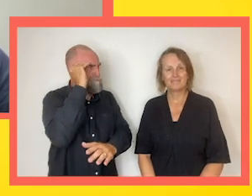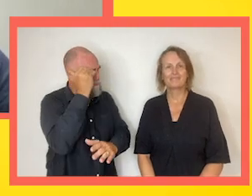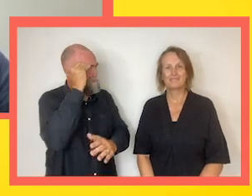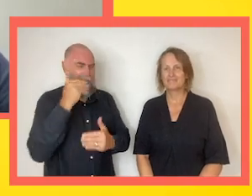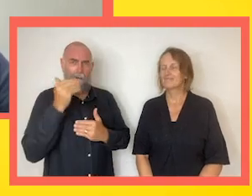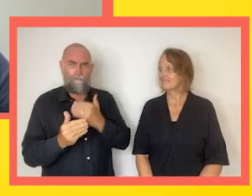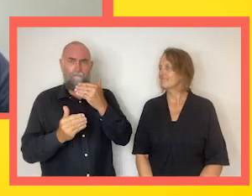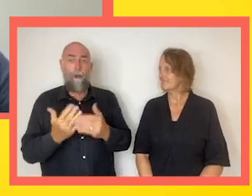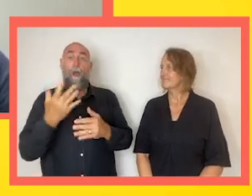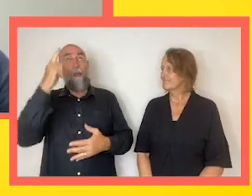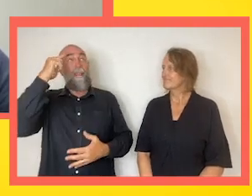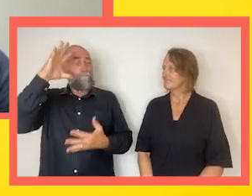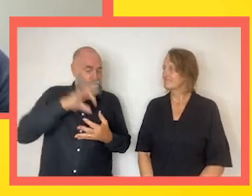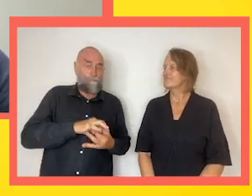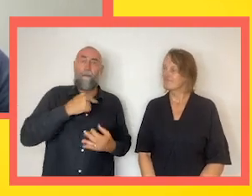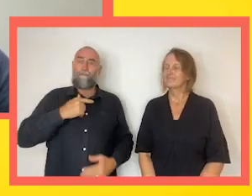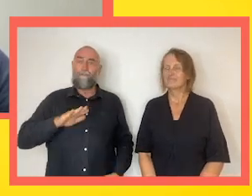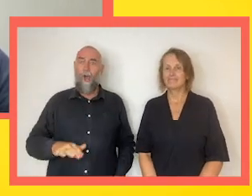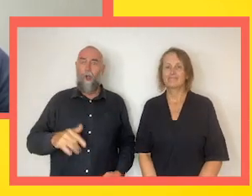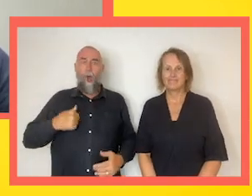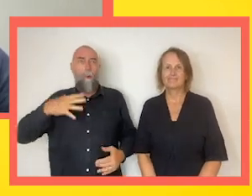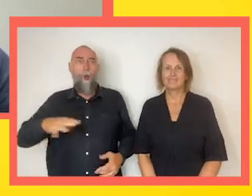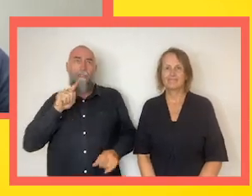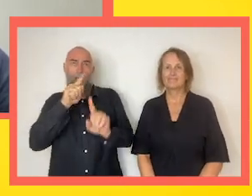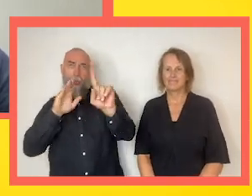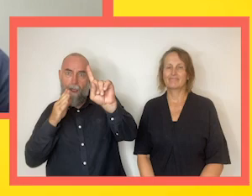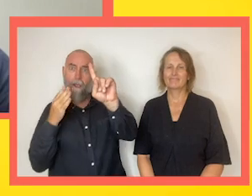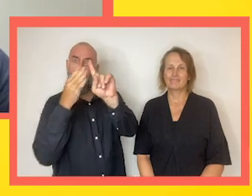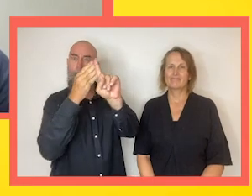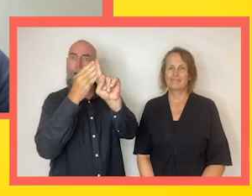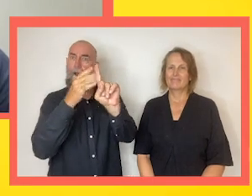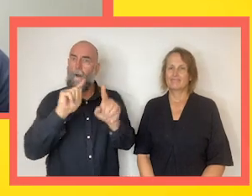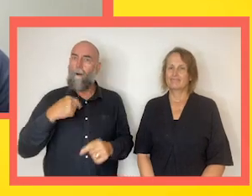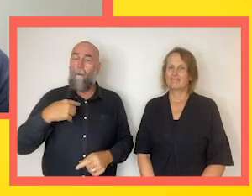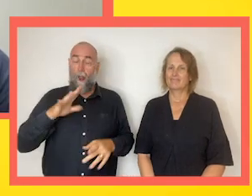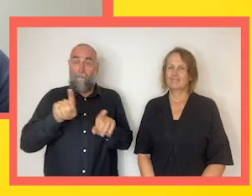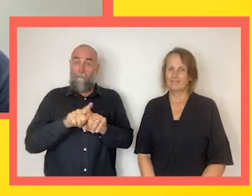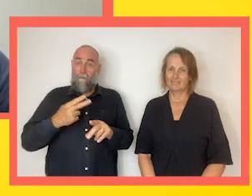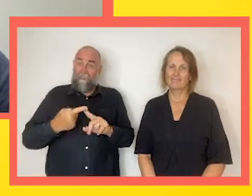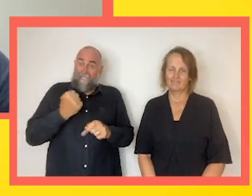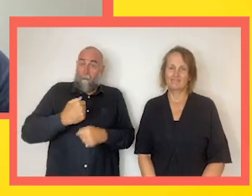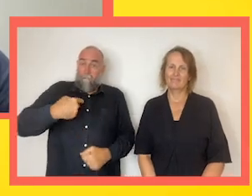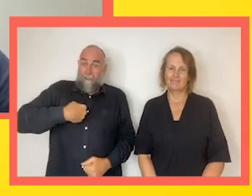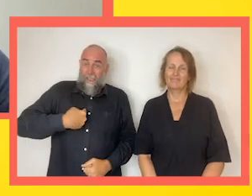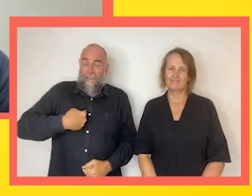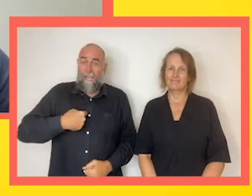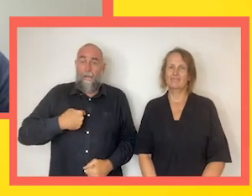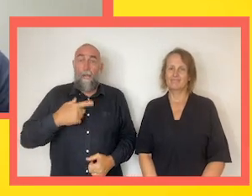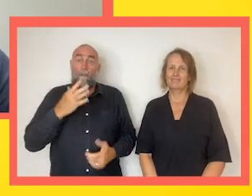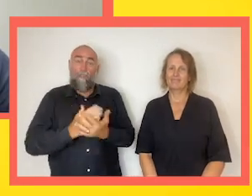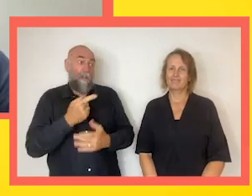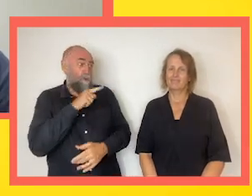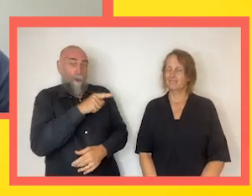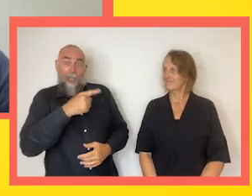that they wanted to be as a young kid. And I know, like me, the sport, when it grabbed both